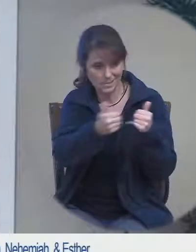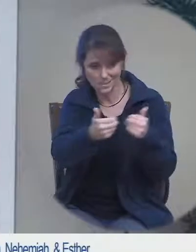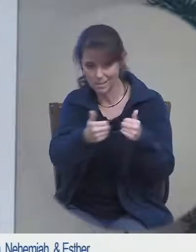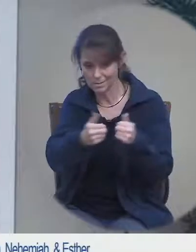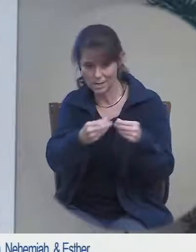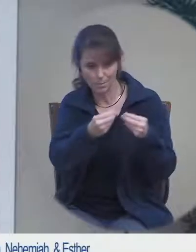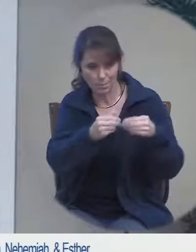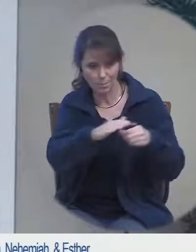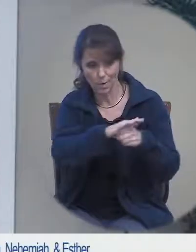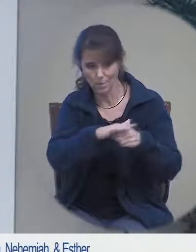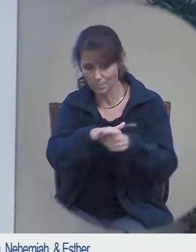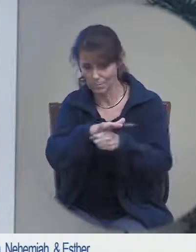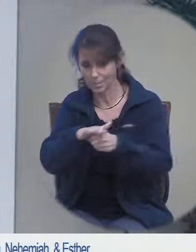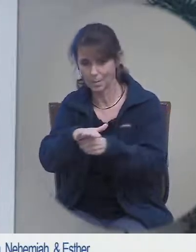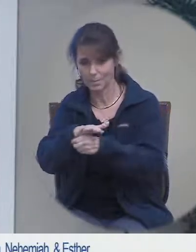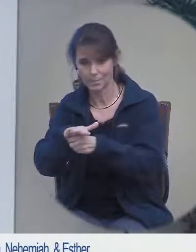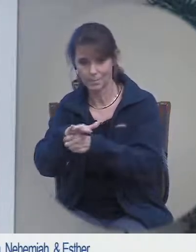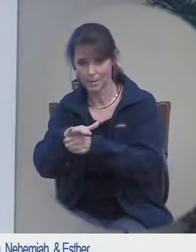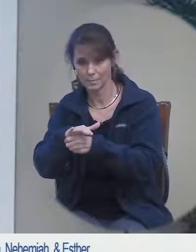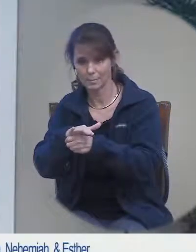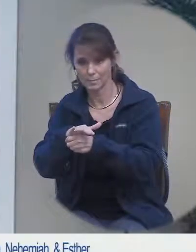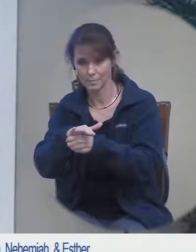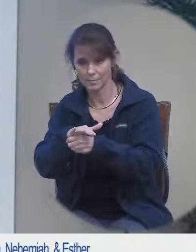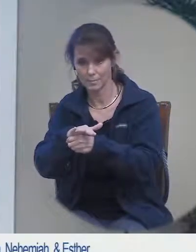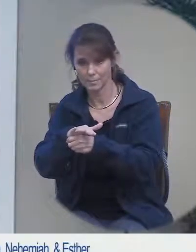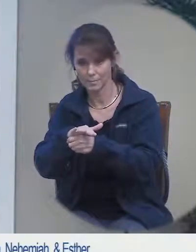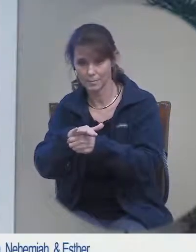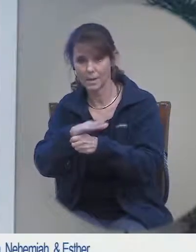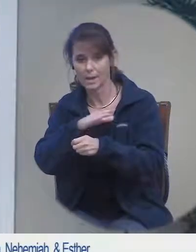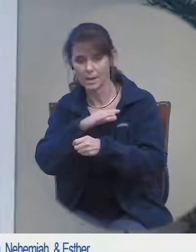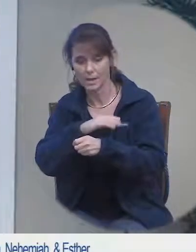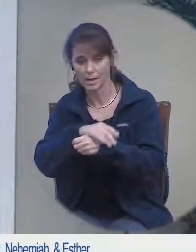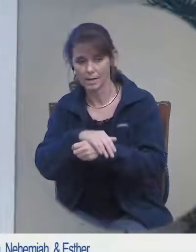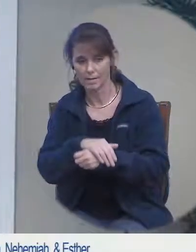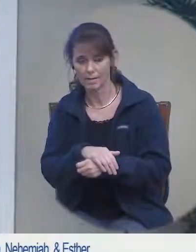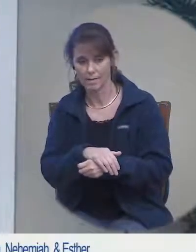temple servants, and the descendants of Solomon's servants.